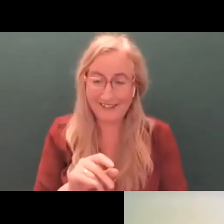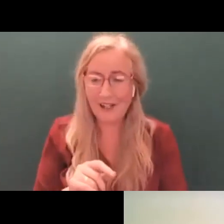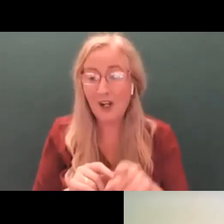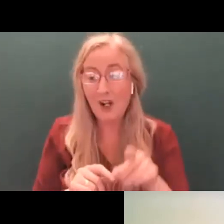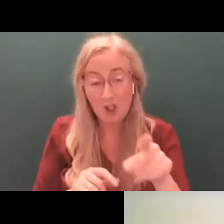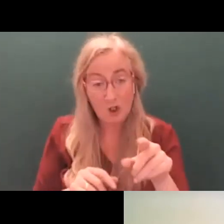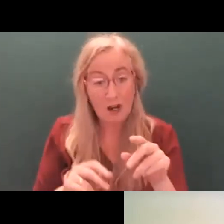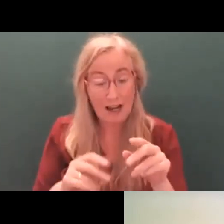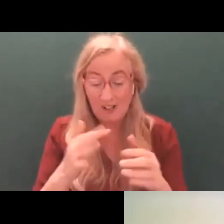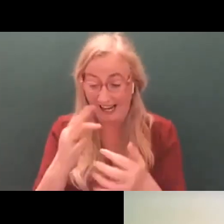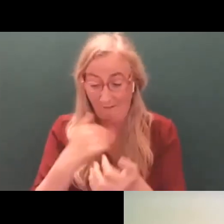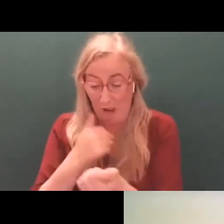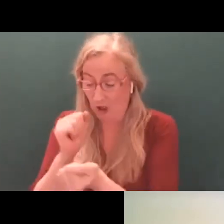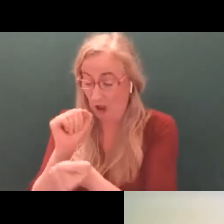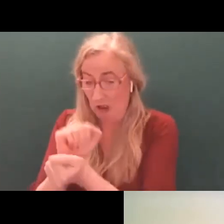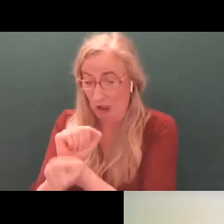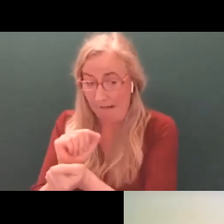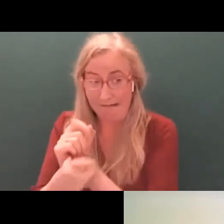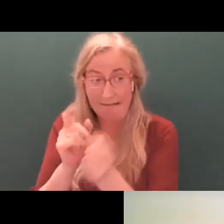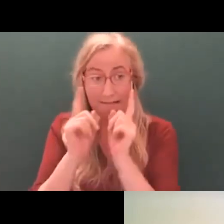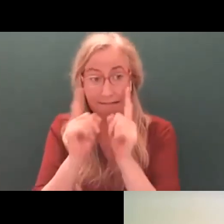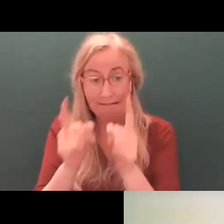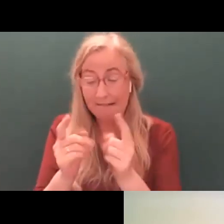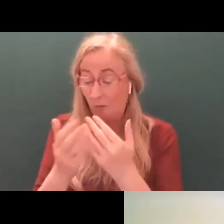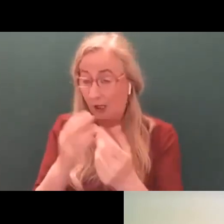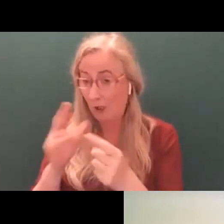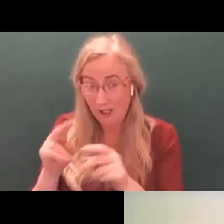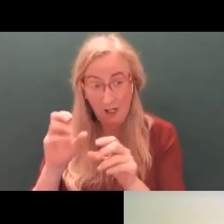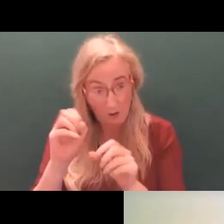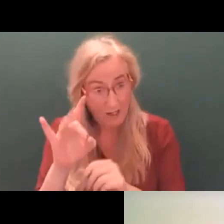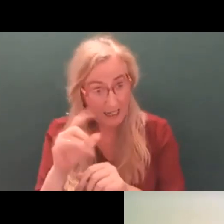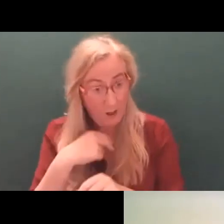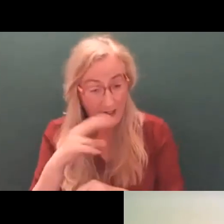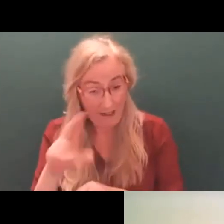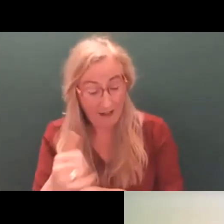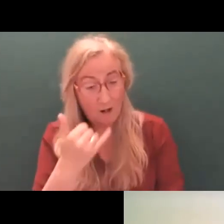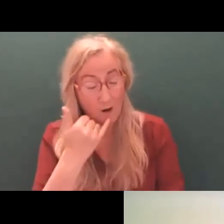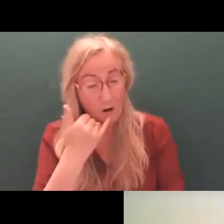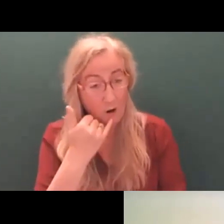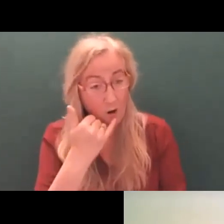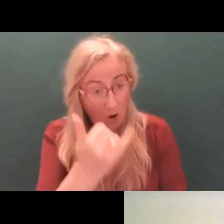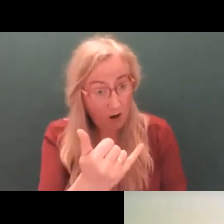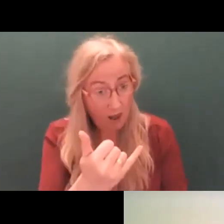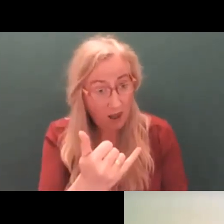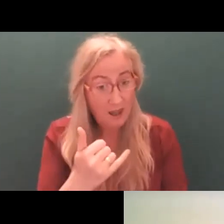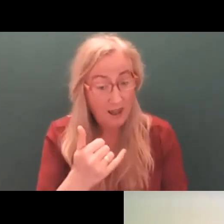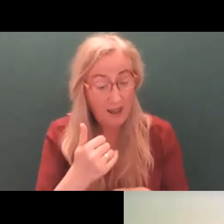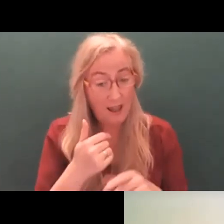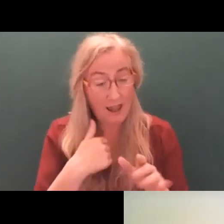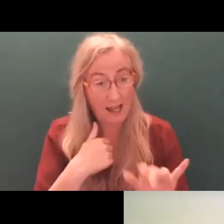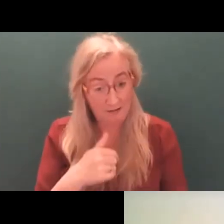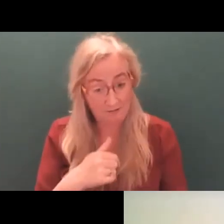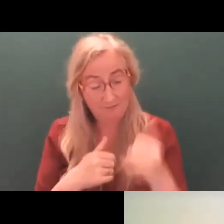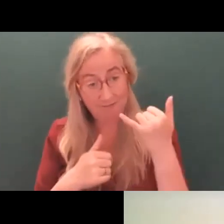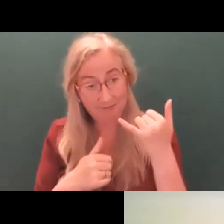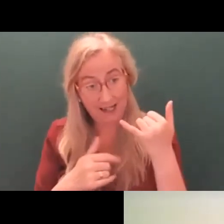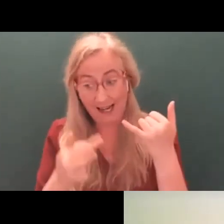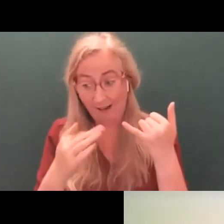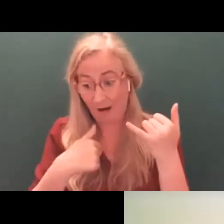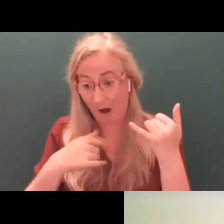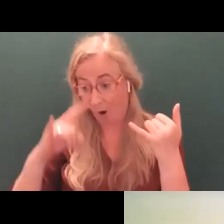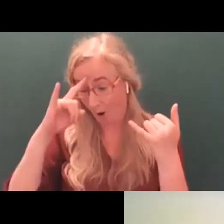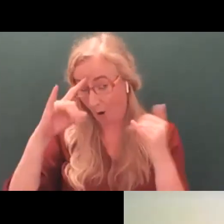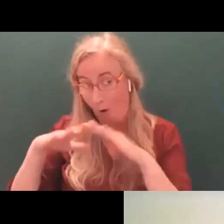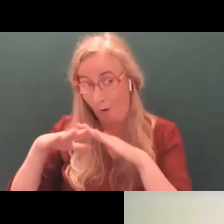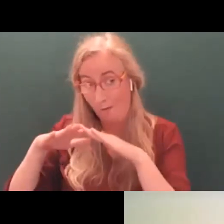literally stuck and can't make it work, that's okay. That you'll make us welcome if we're completely hopeless.